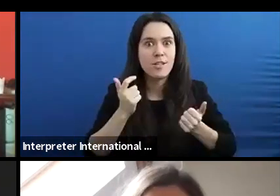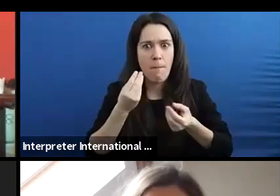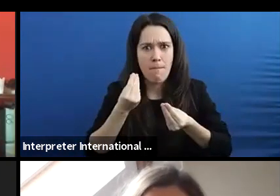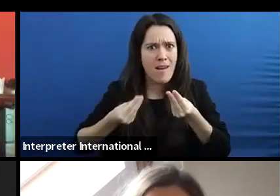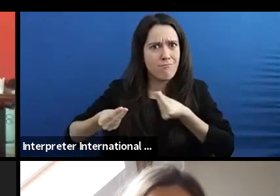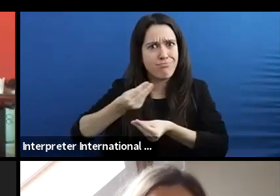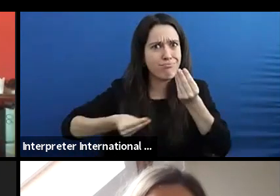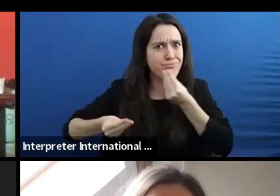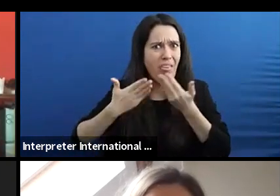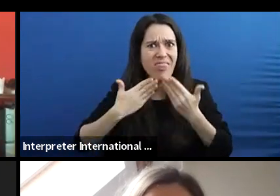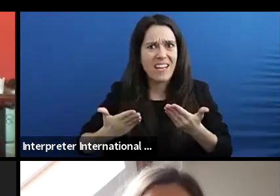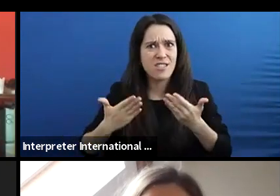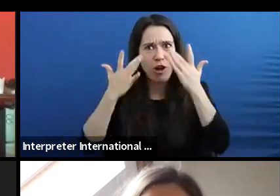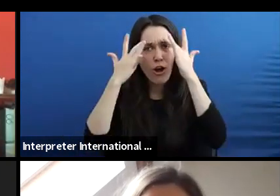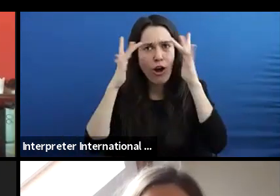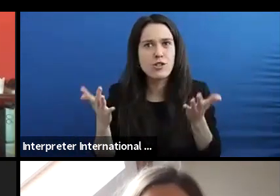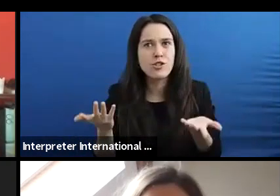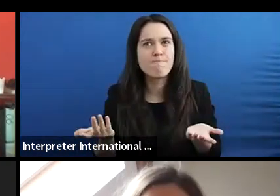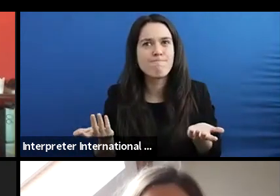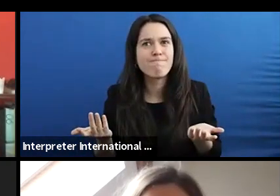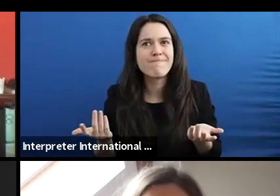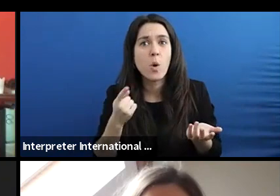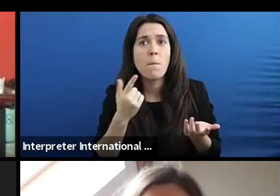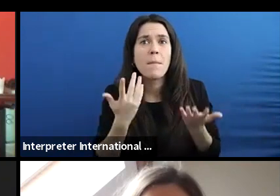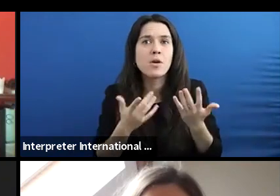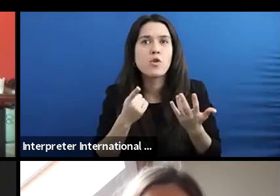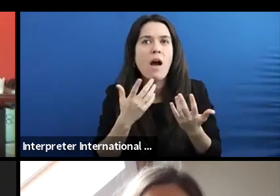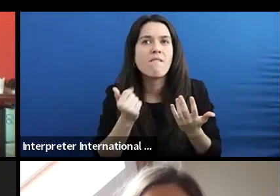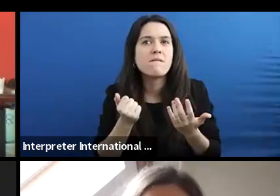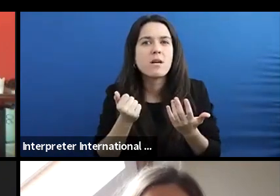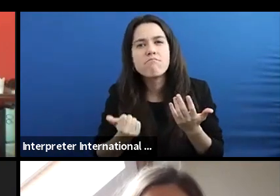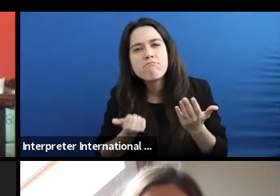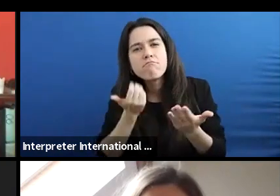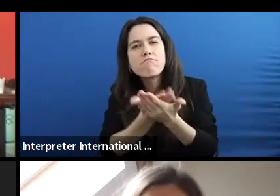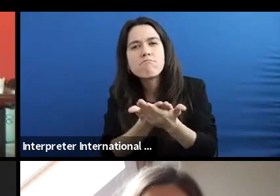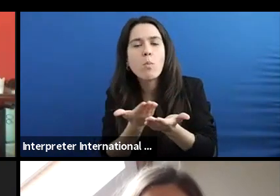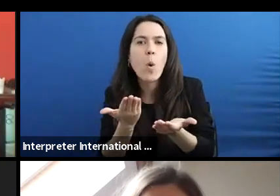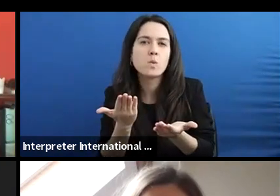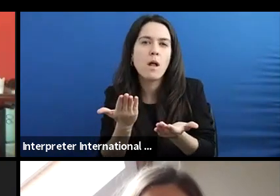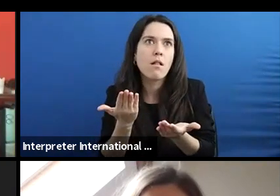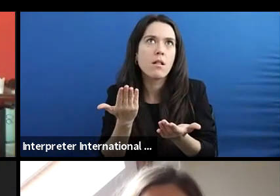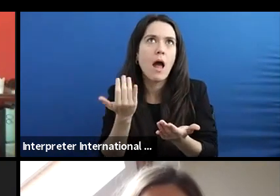any would you have any advice to us how we can